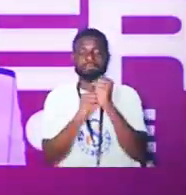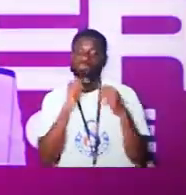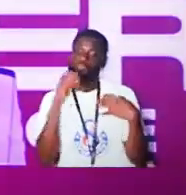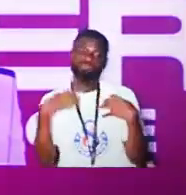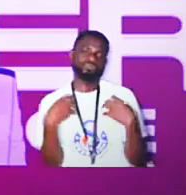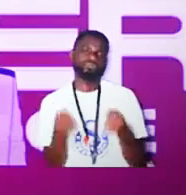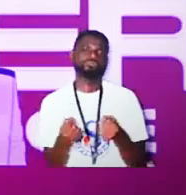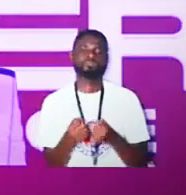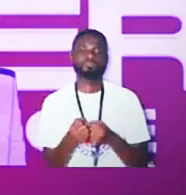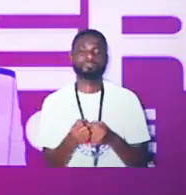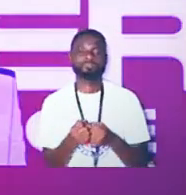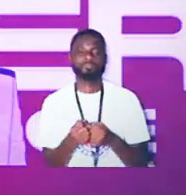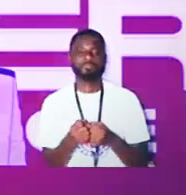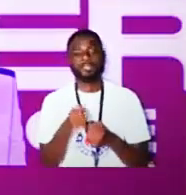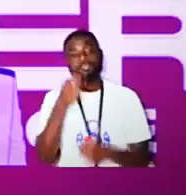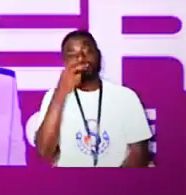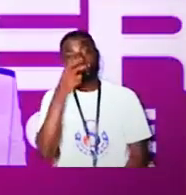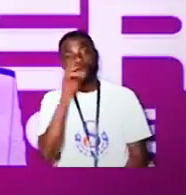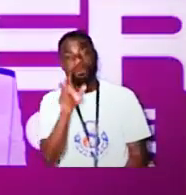Corruption